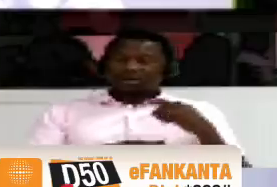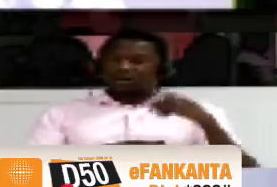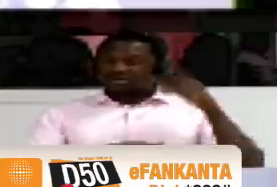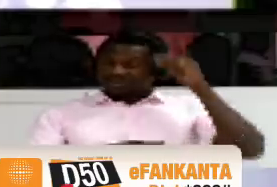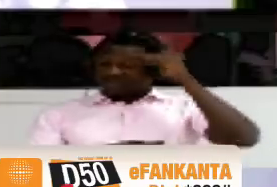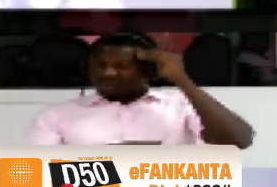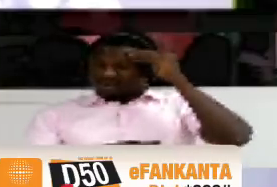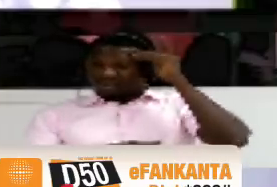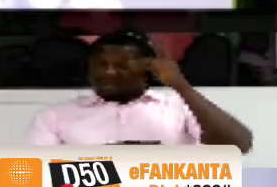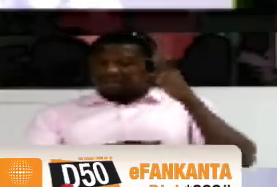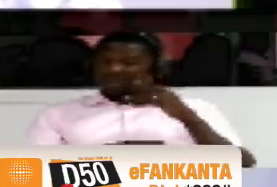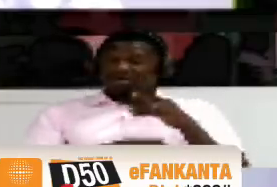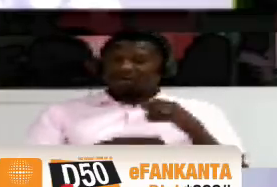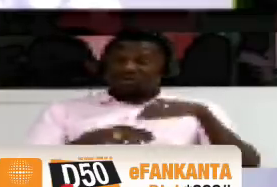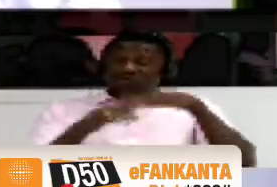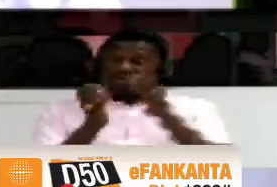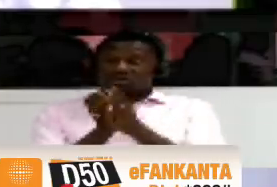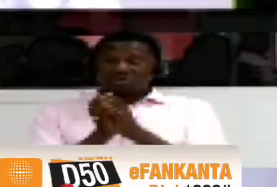opposition were behind us.